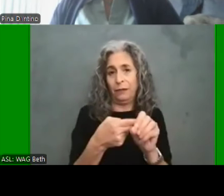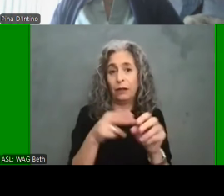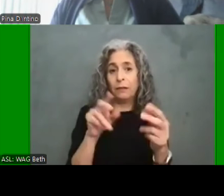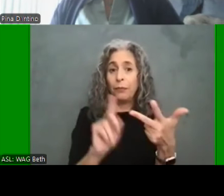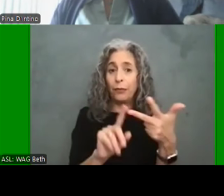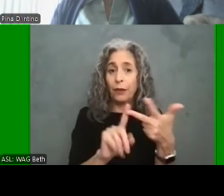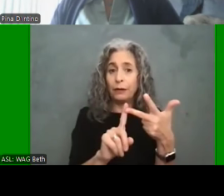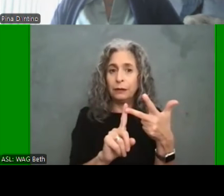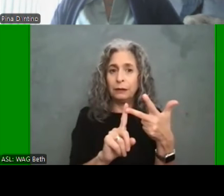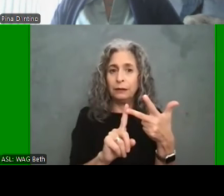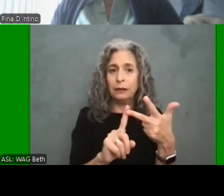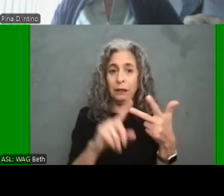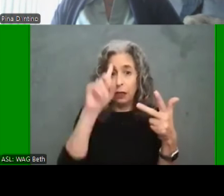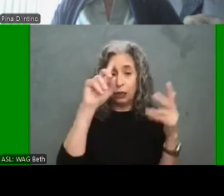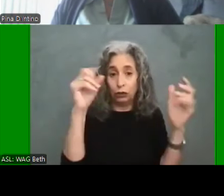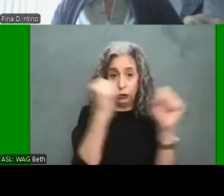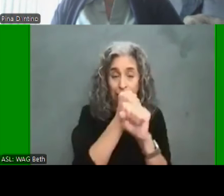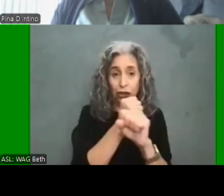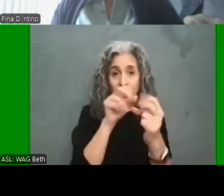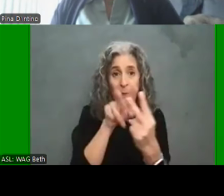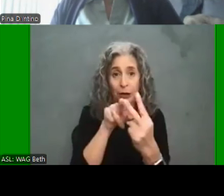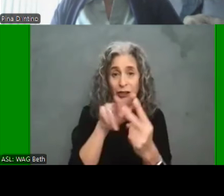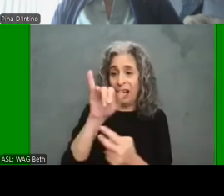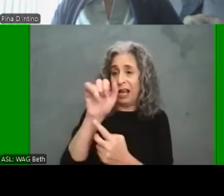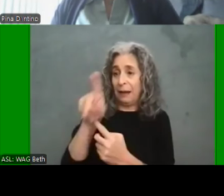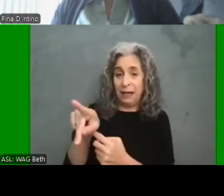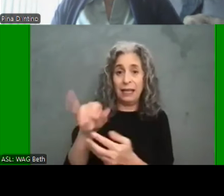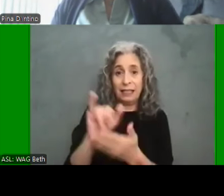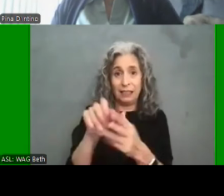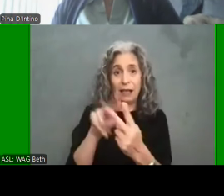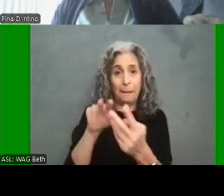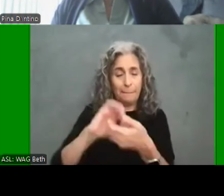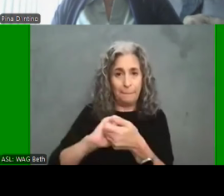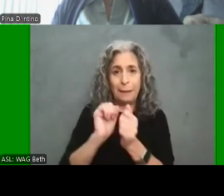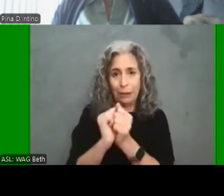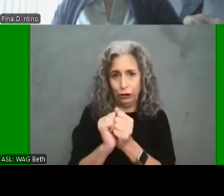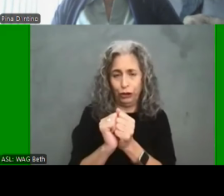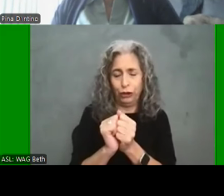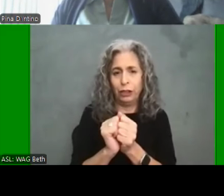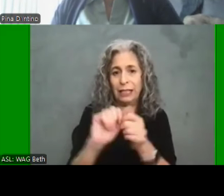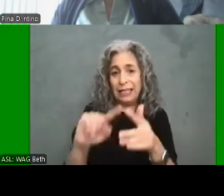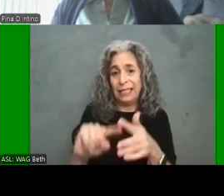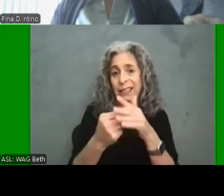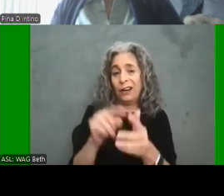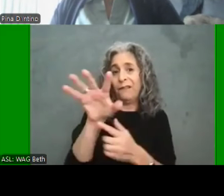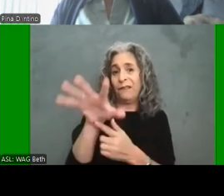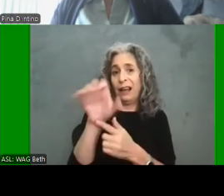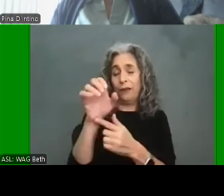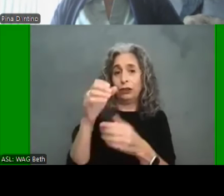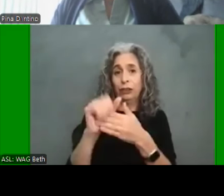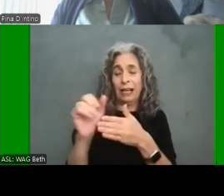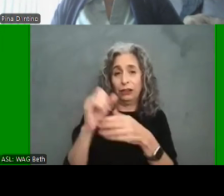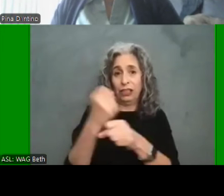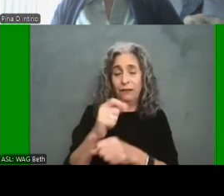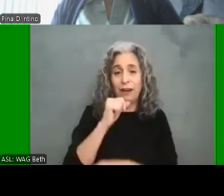partnerships. IAAP is a strategic partner. Our strategic partnerships start at $500 a year for a